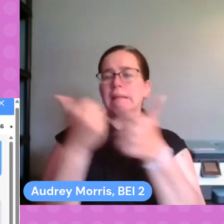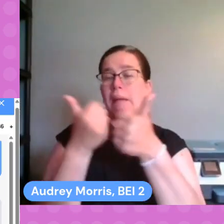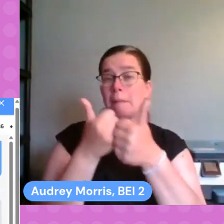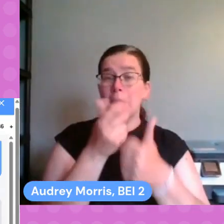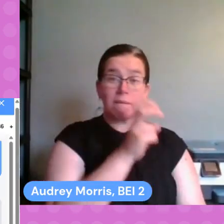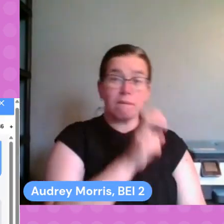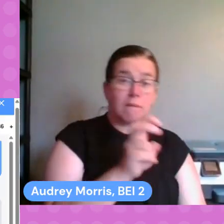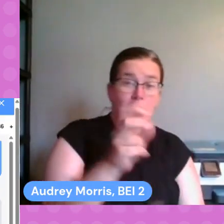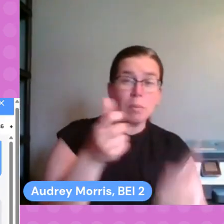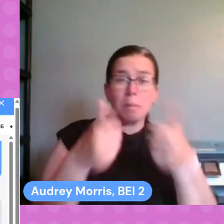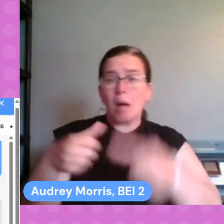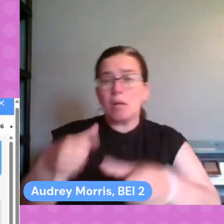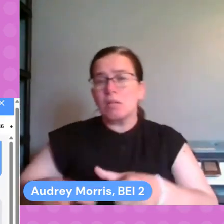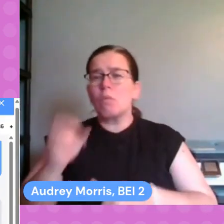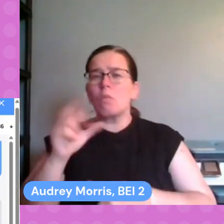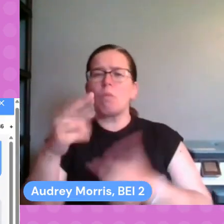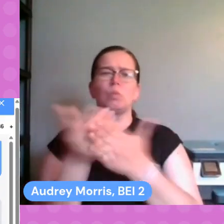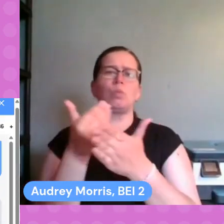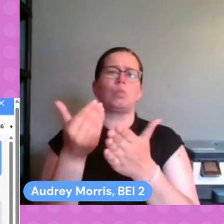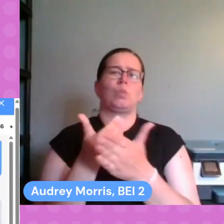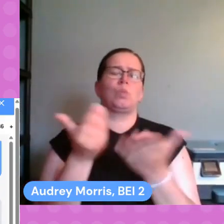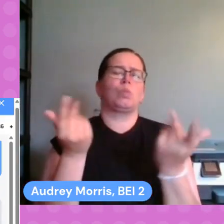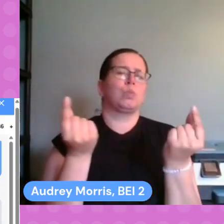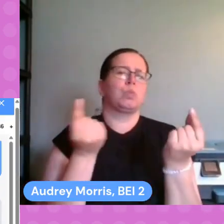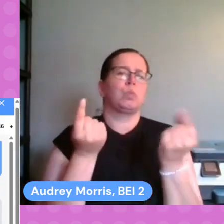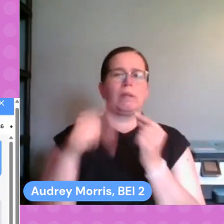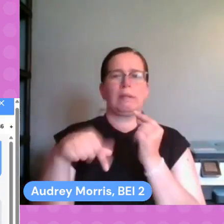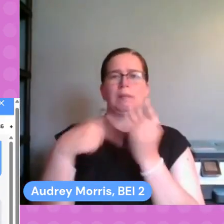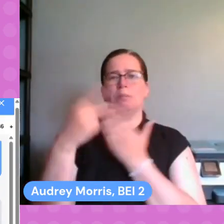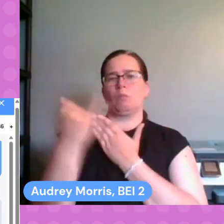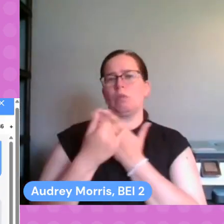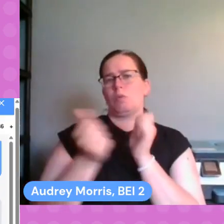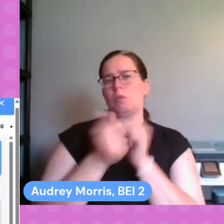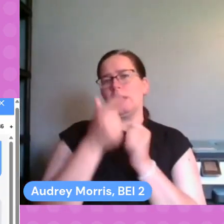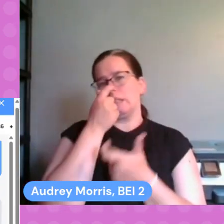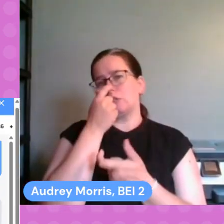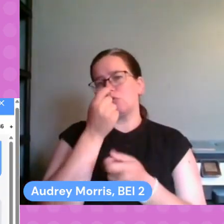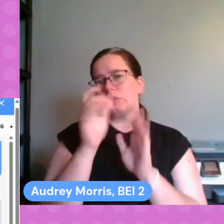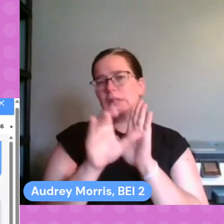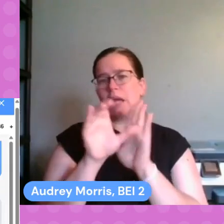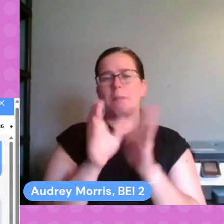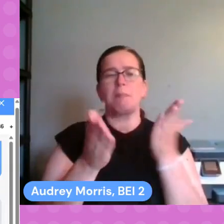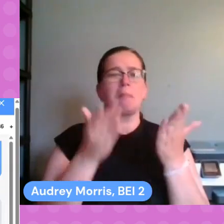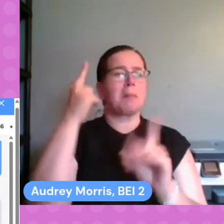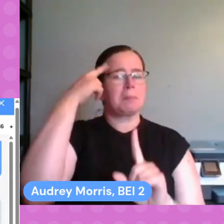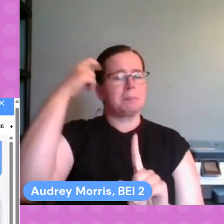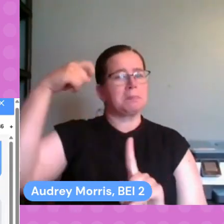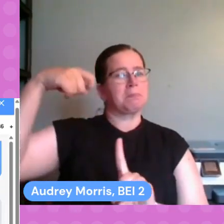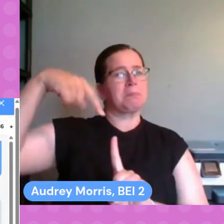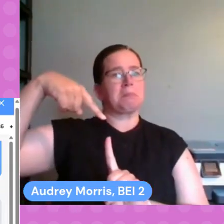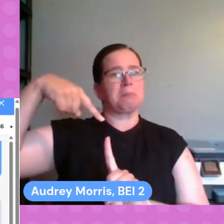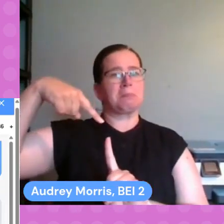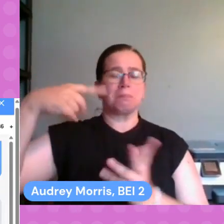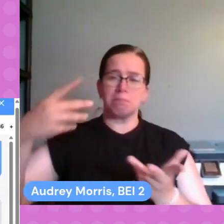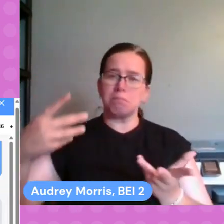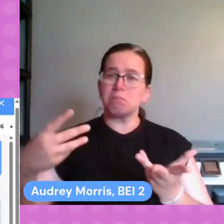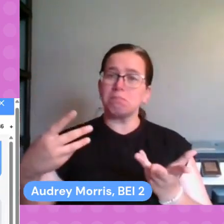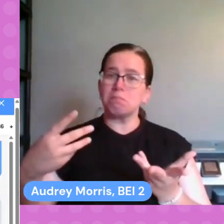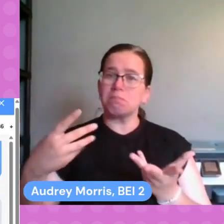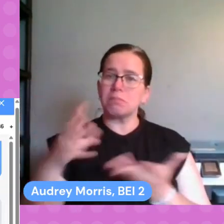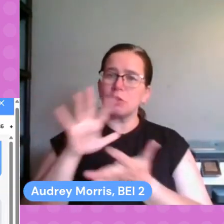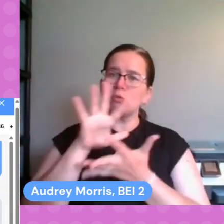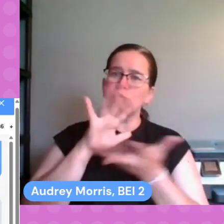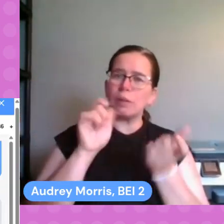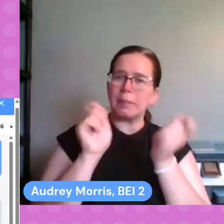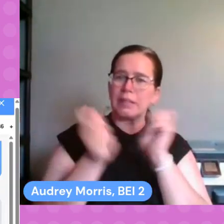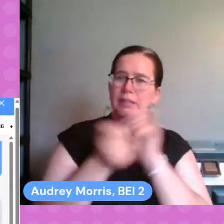a puzzle, or something totally new? In the meantime, here's some projects with interesting characters that might spark some ideas. You can see how they're built or even remix. So